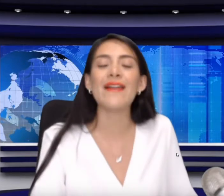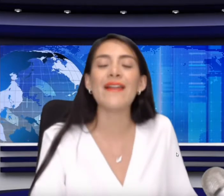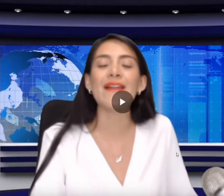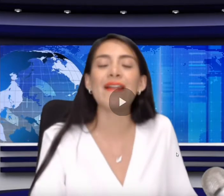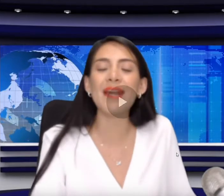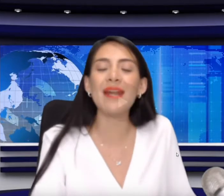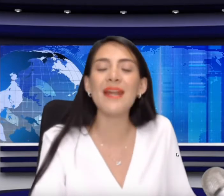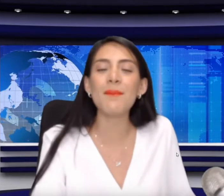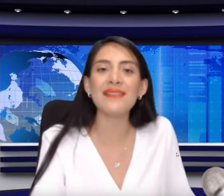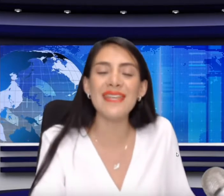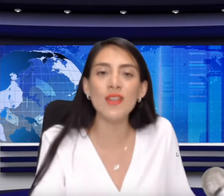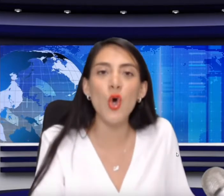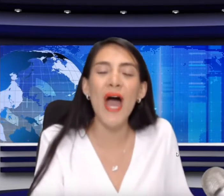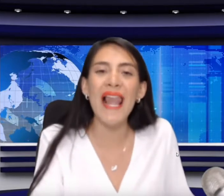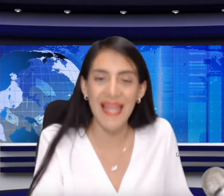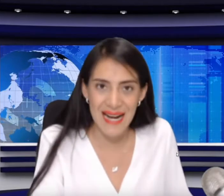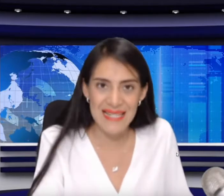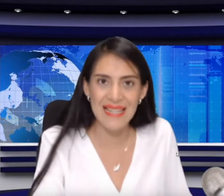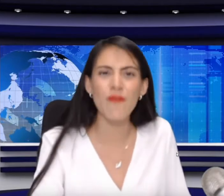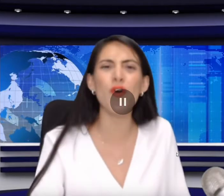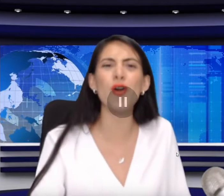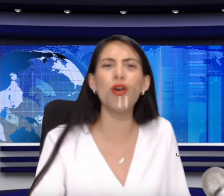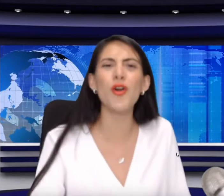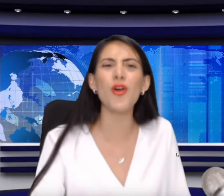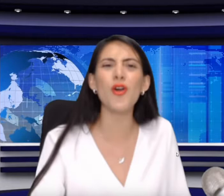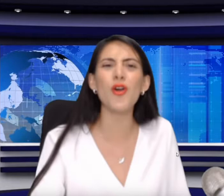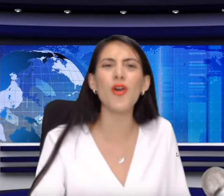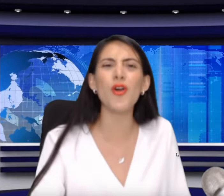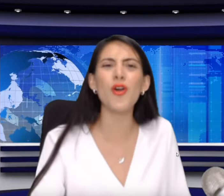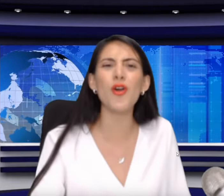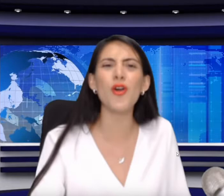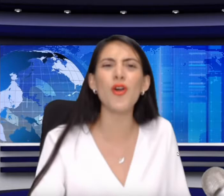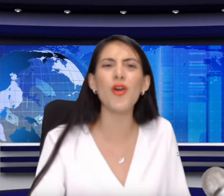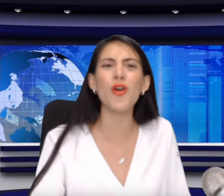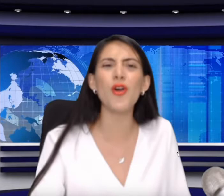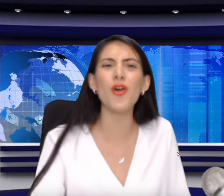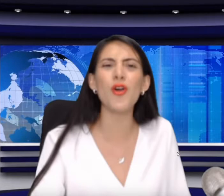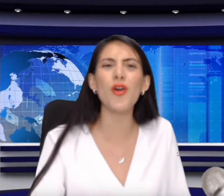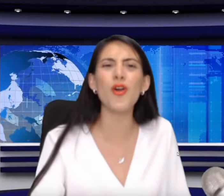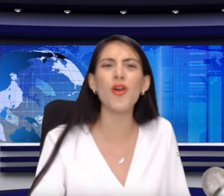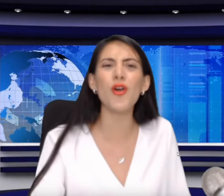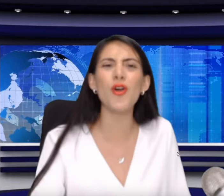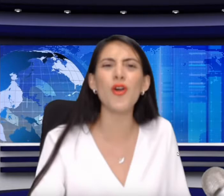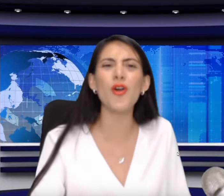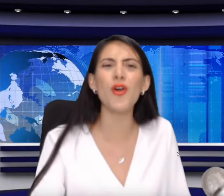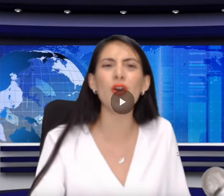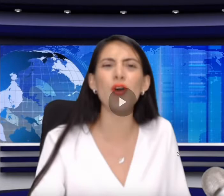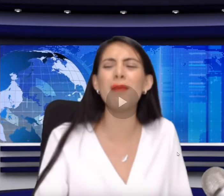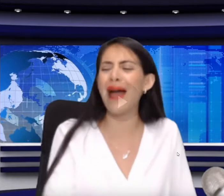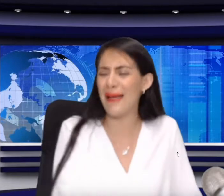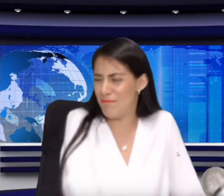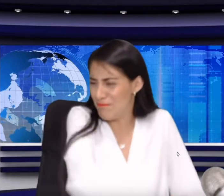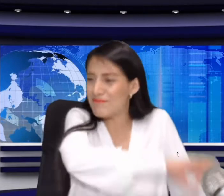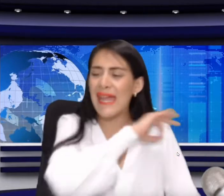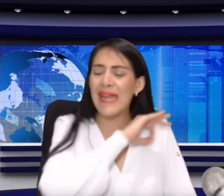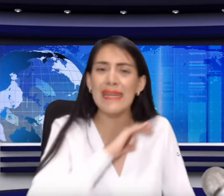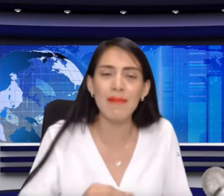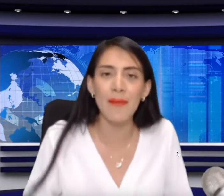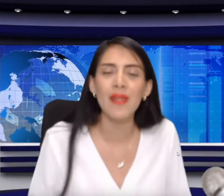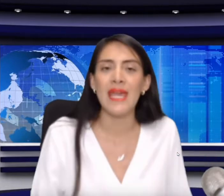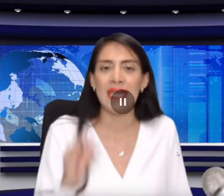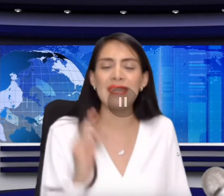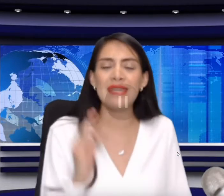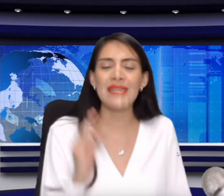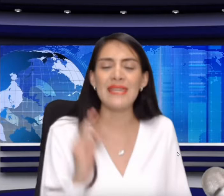documented, los están metiendo a la cárcel de and that they are putting them in jail anyway, forma